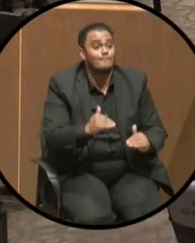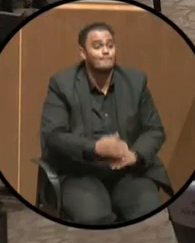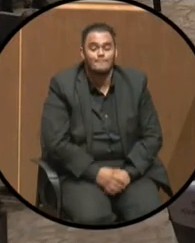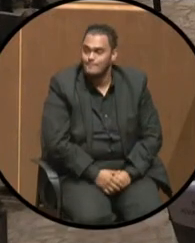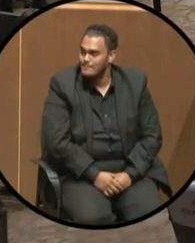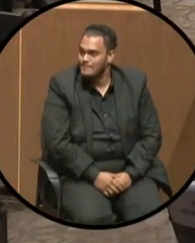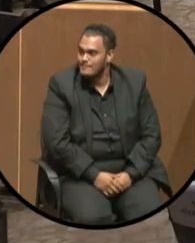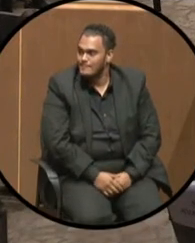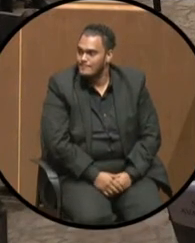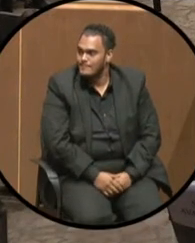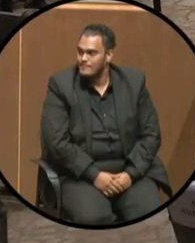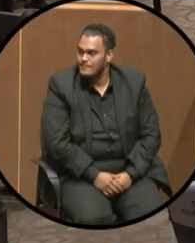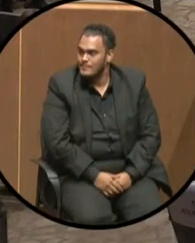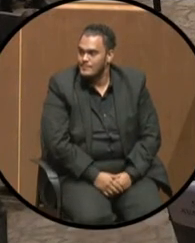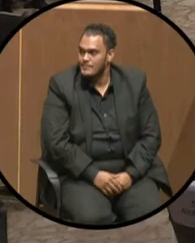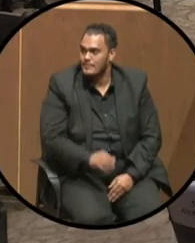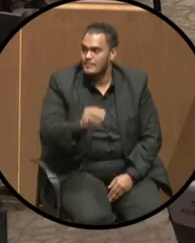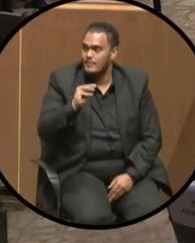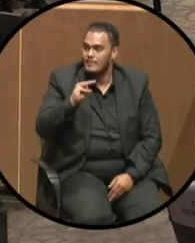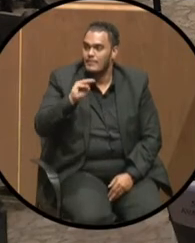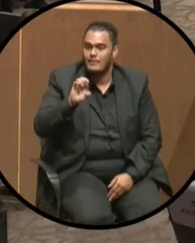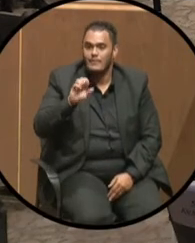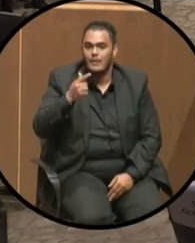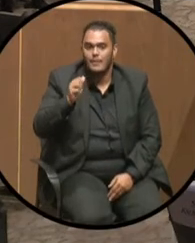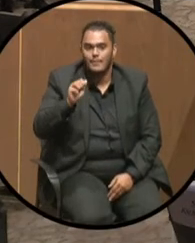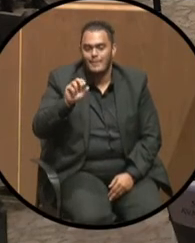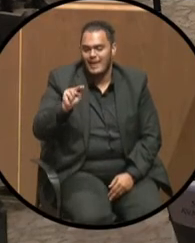Our next caller is Megan Kaur.